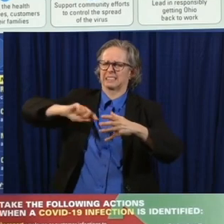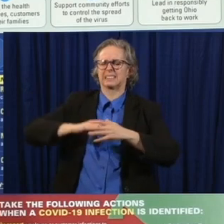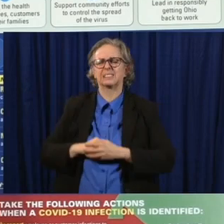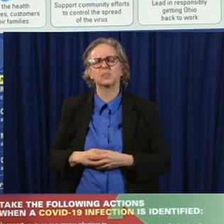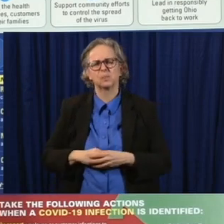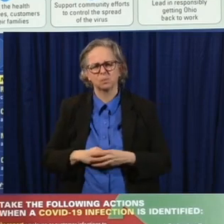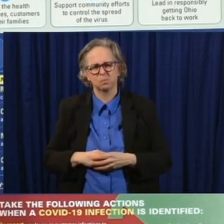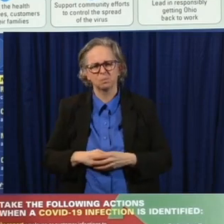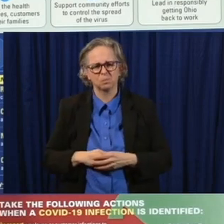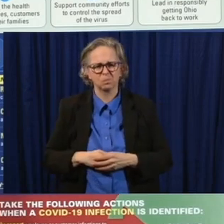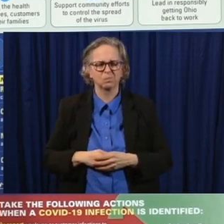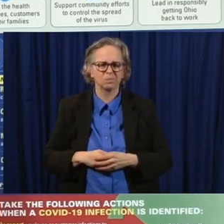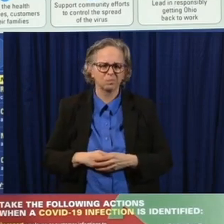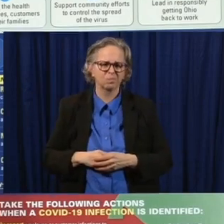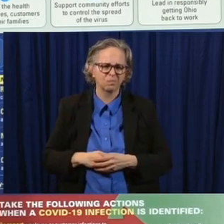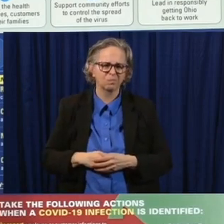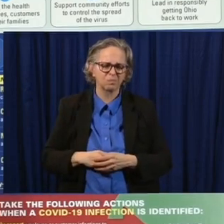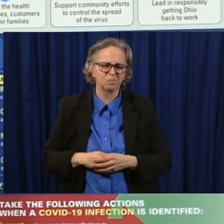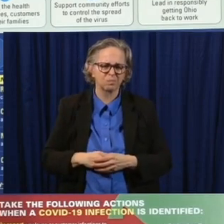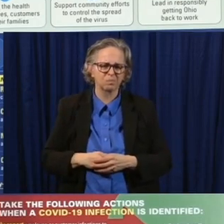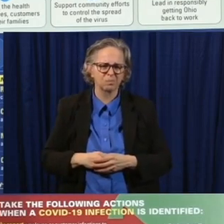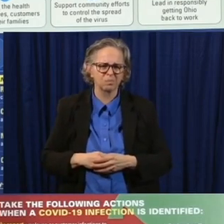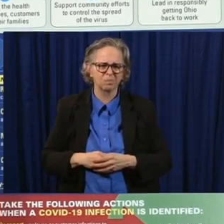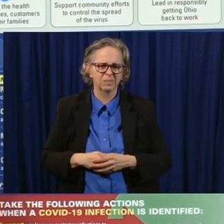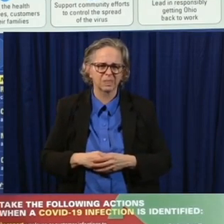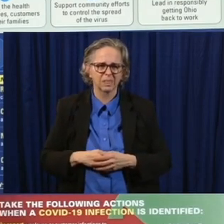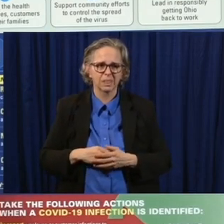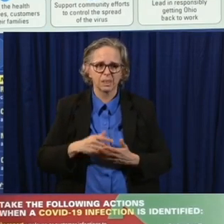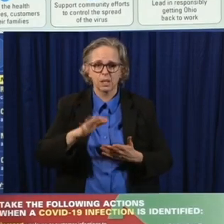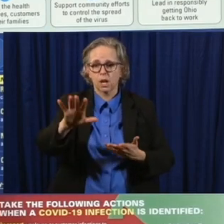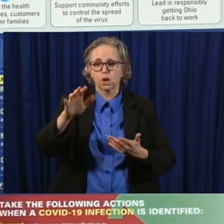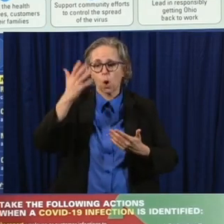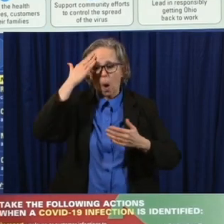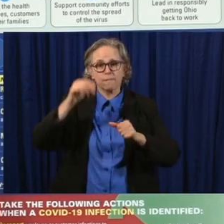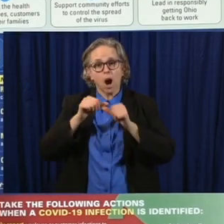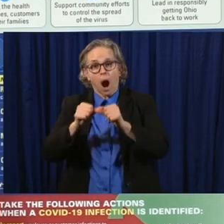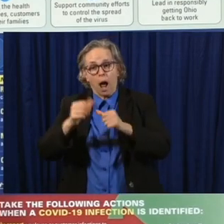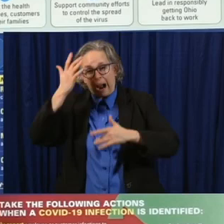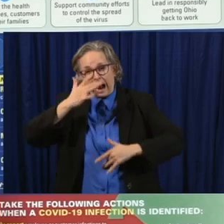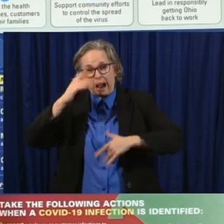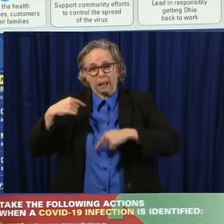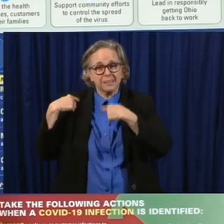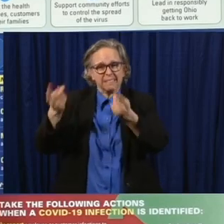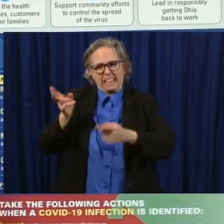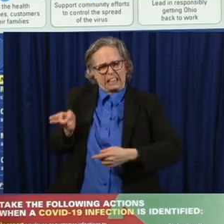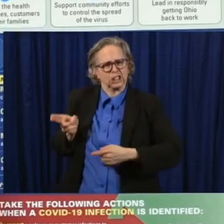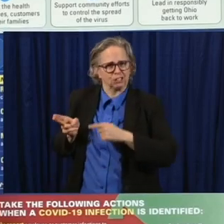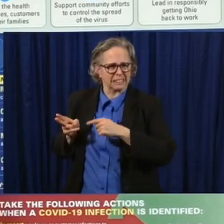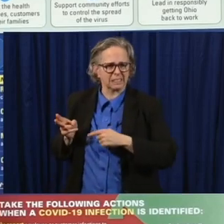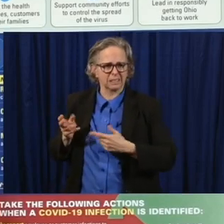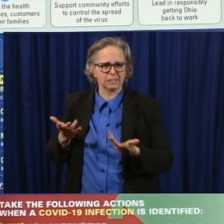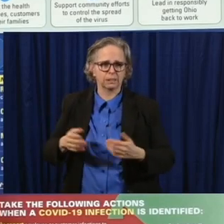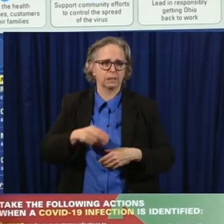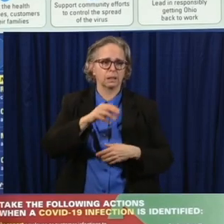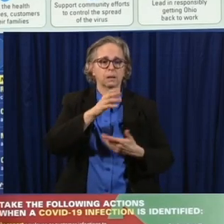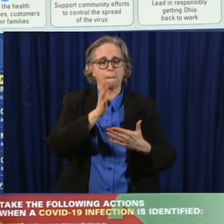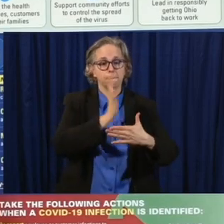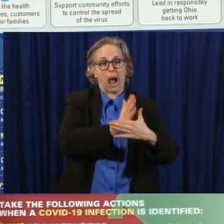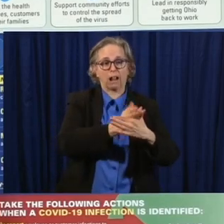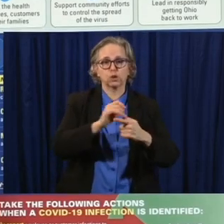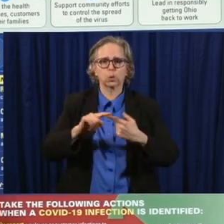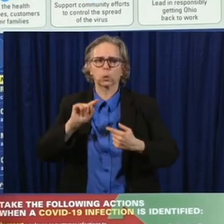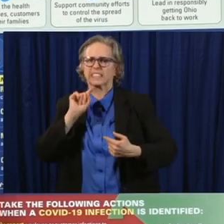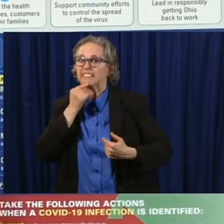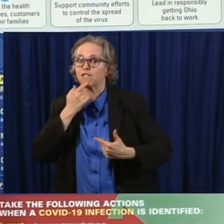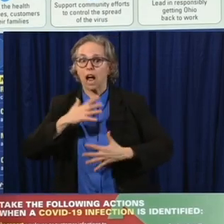We know that anybody with chronic lung disease, moderate to severe asthma,